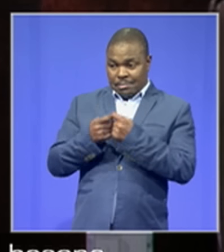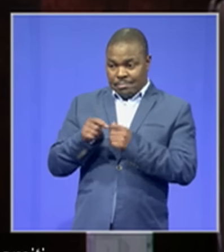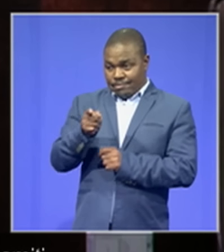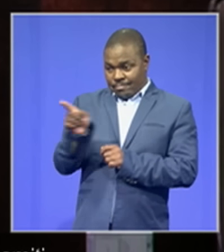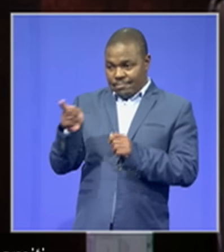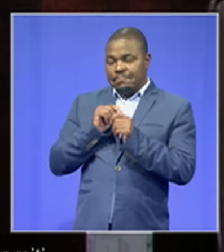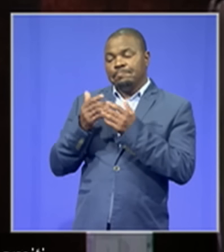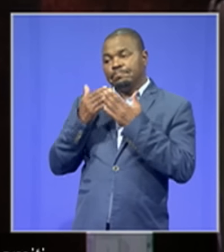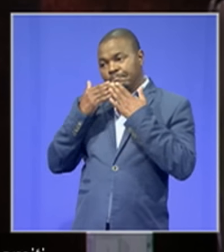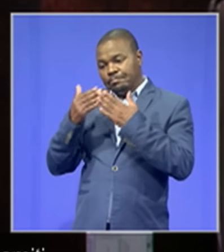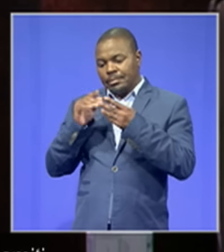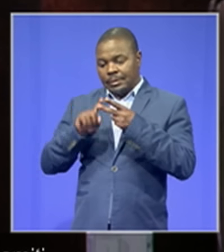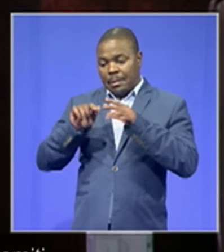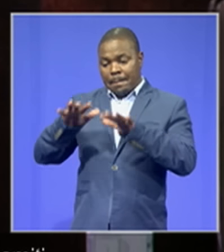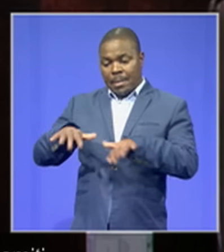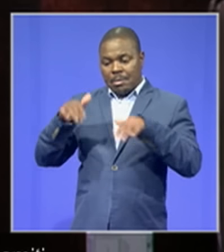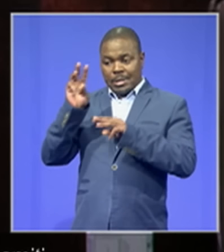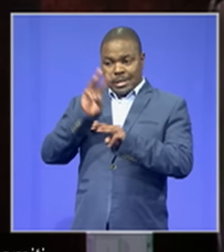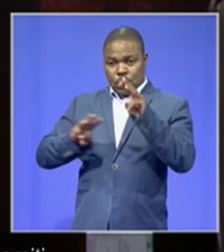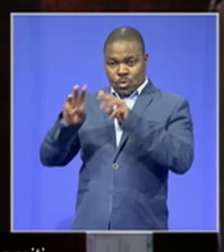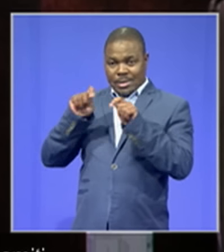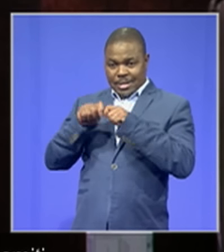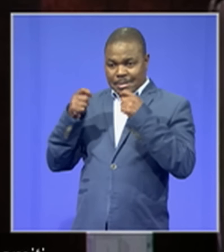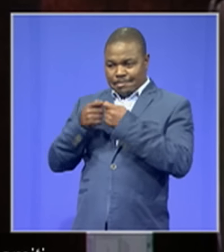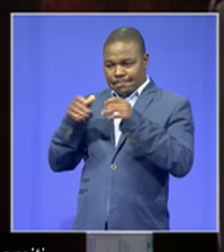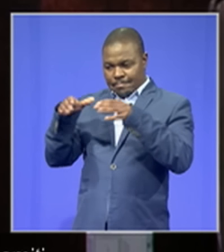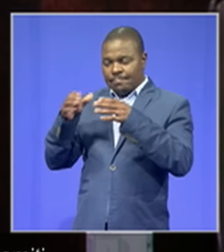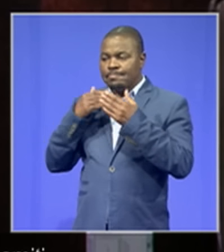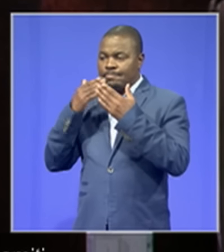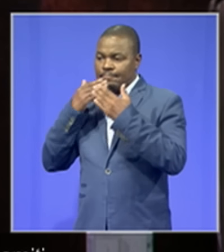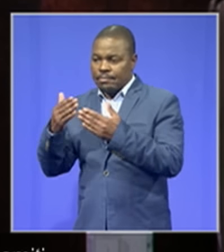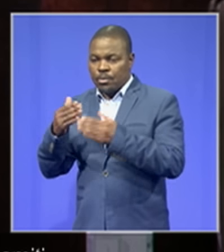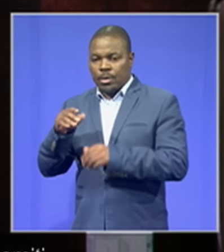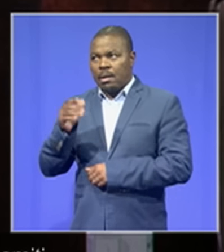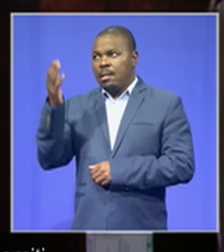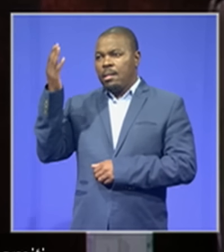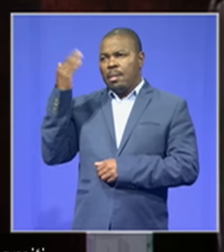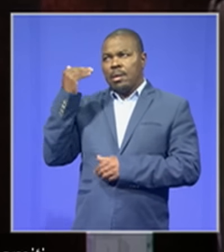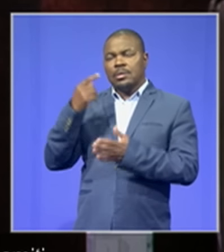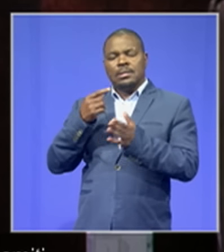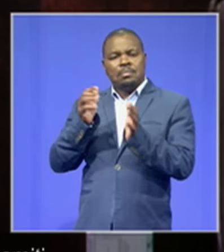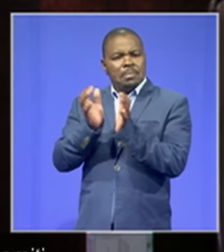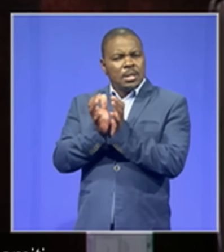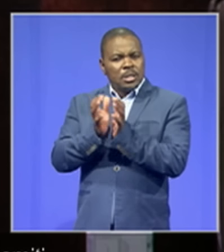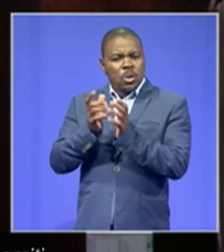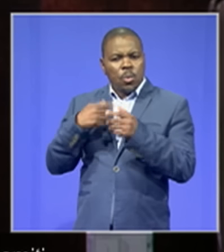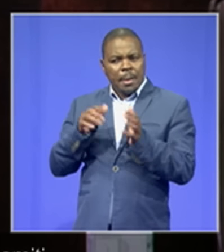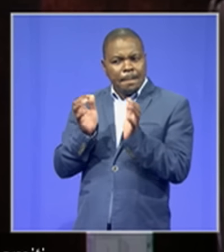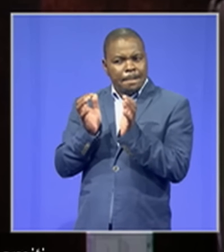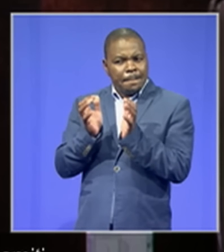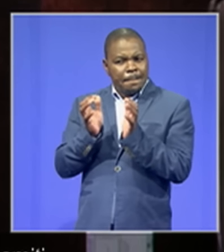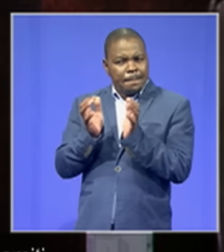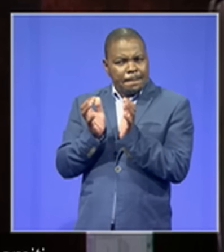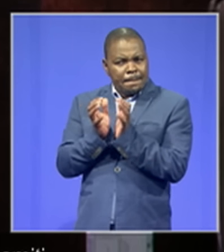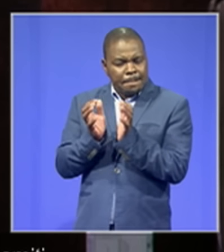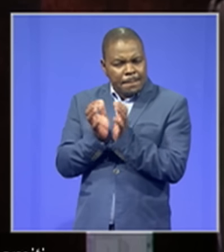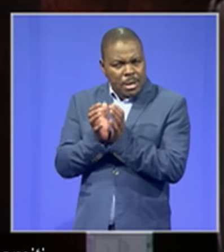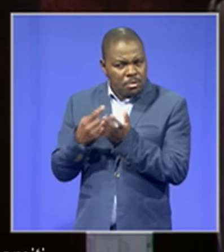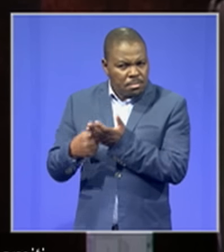the security team of Parliament when we met in our last meeting to say that they must continue